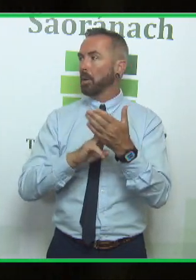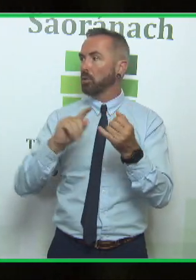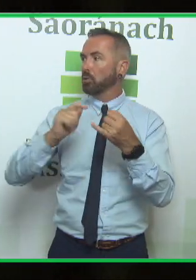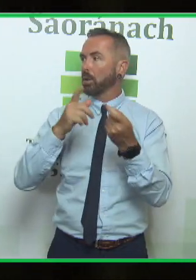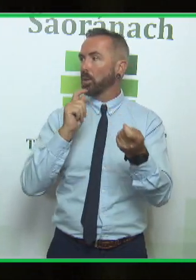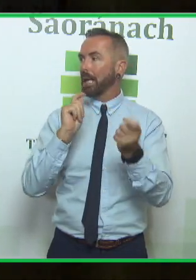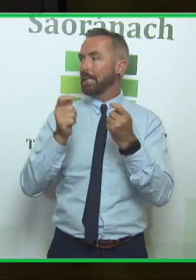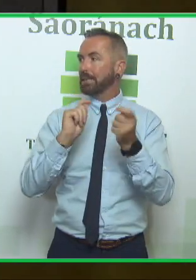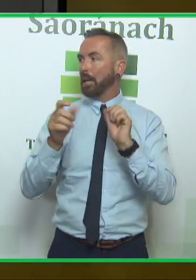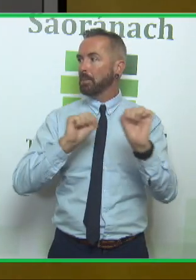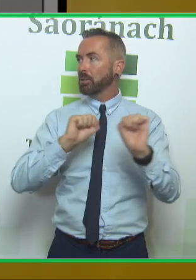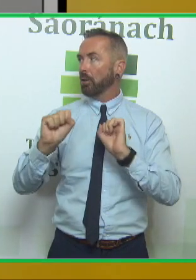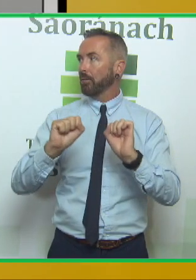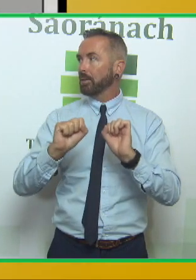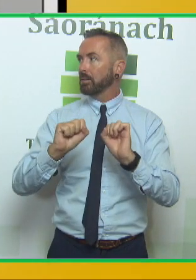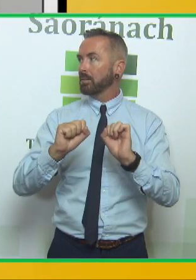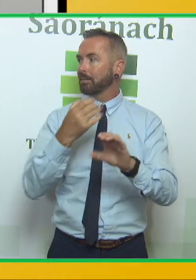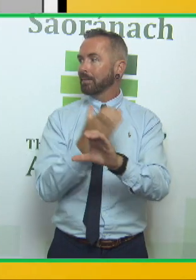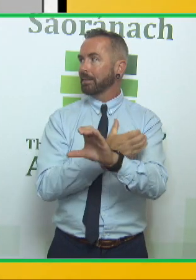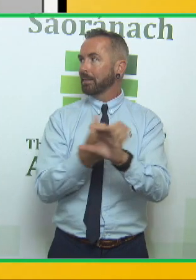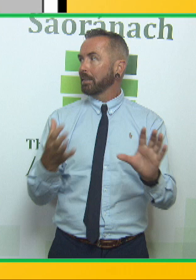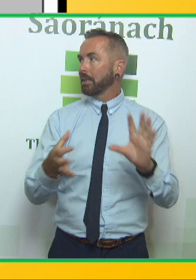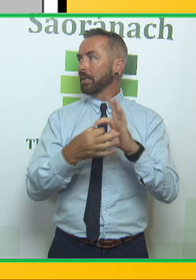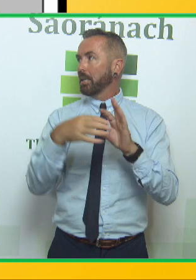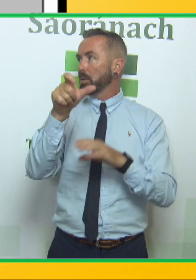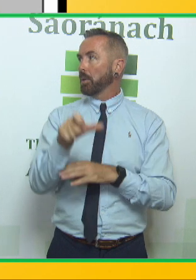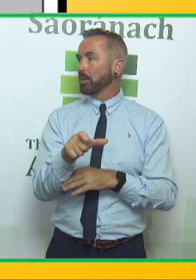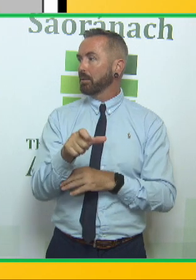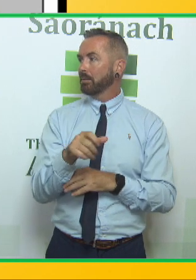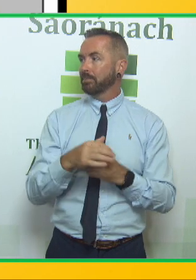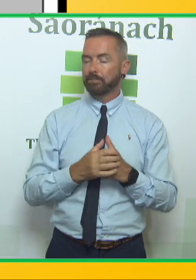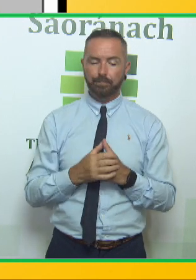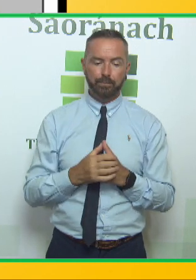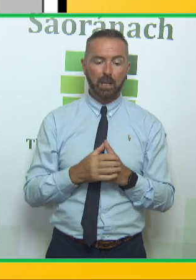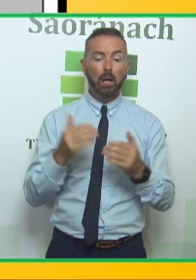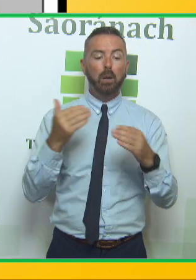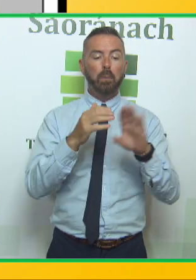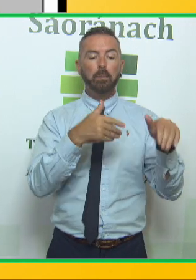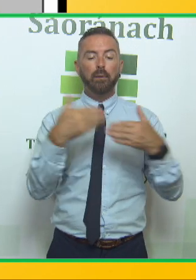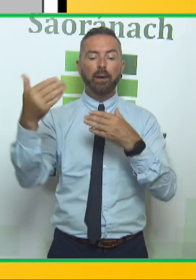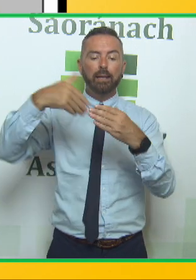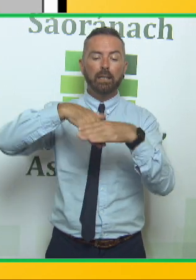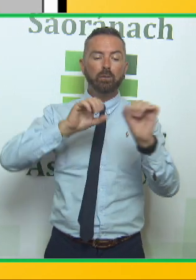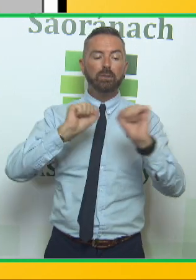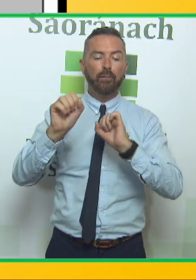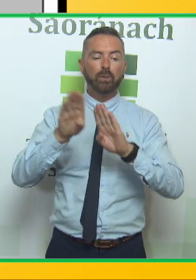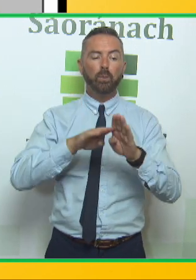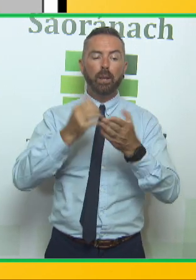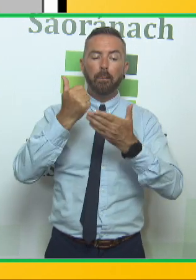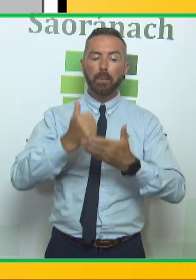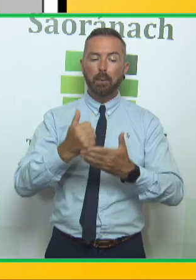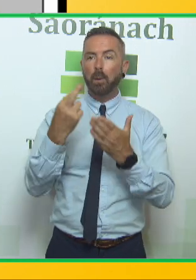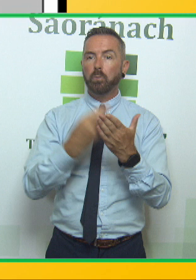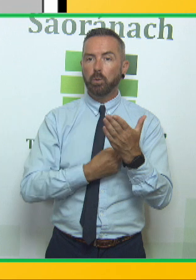adapt the service and to keep them engaged. And what I'm saying here is that by providing inclusive services with a minimum of